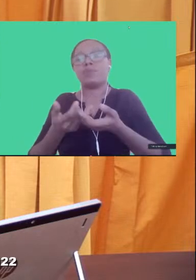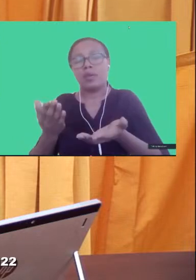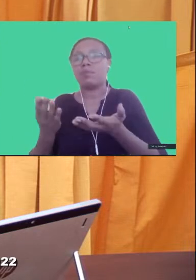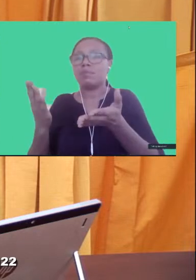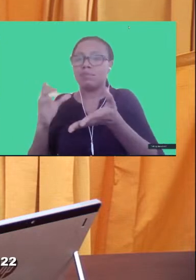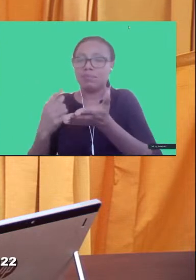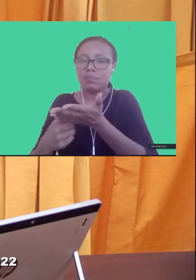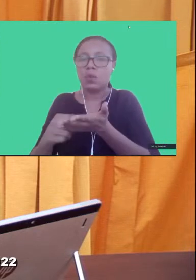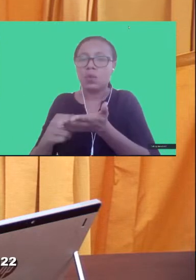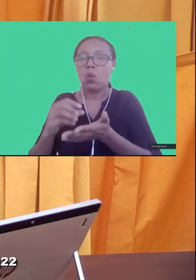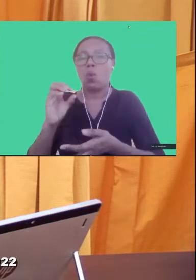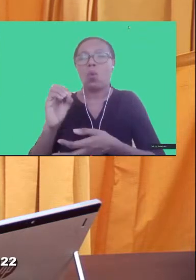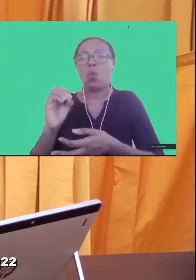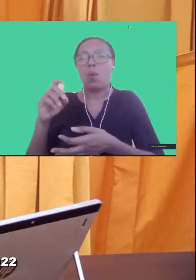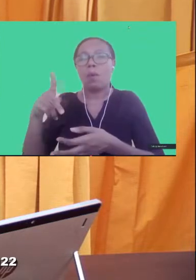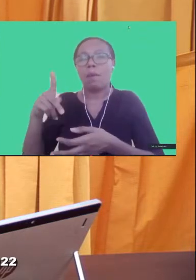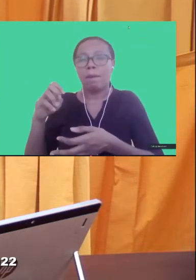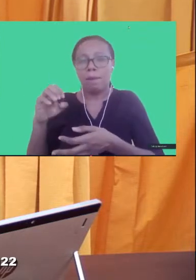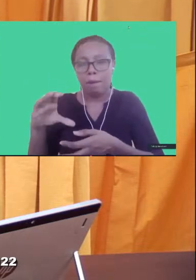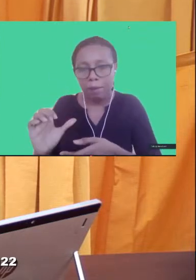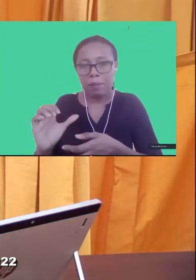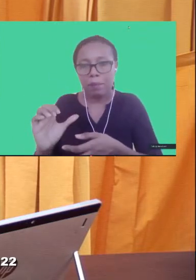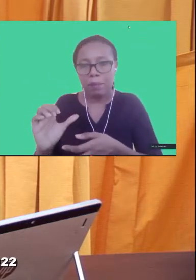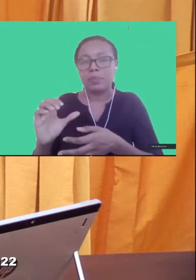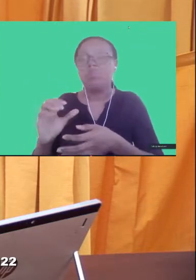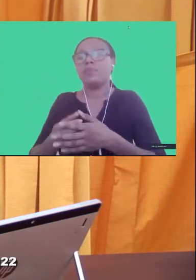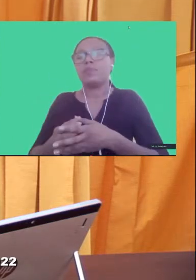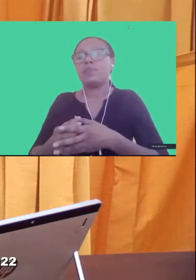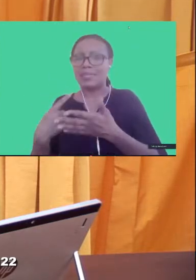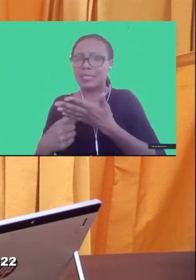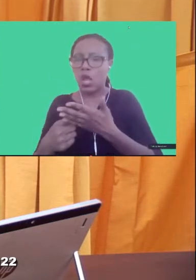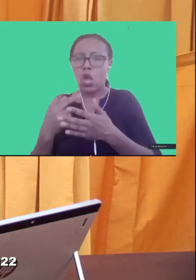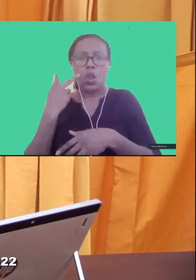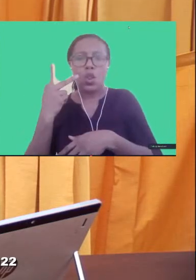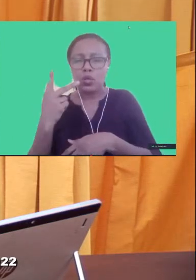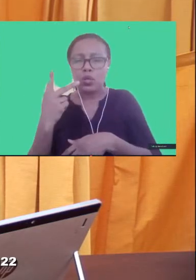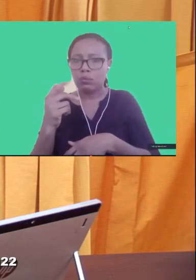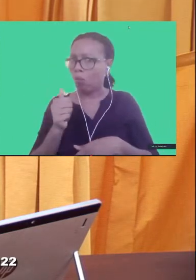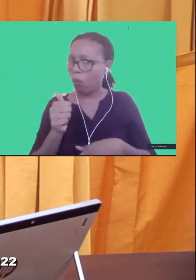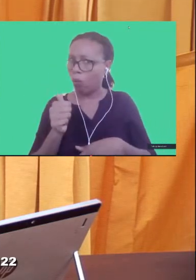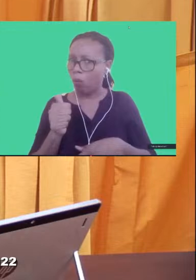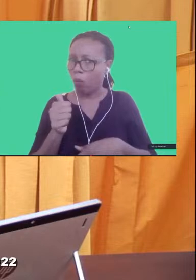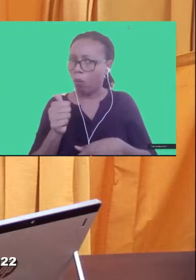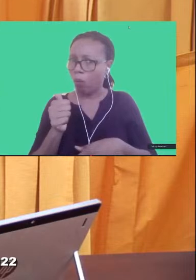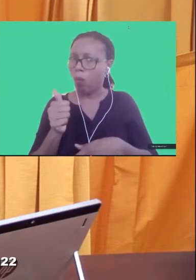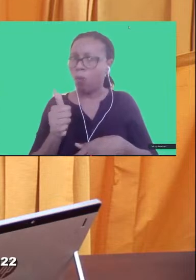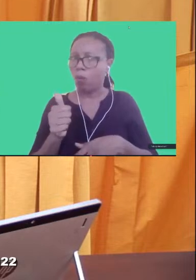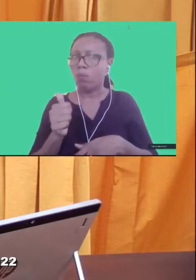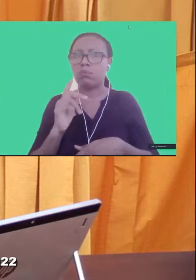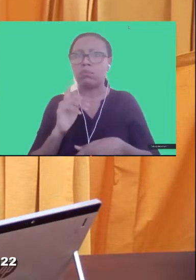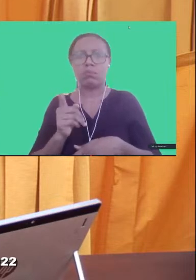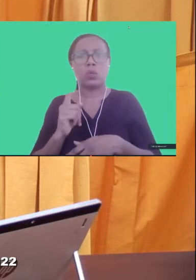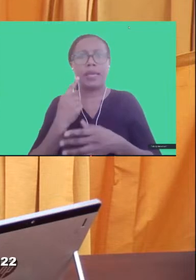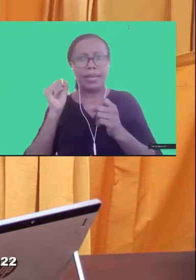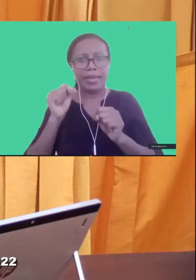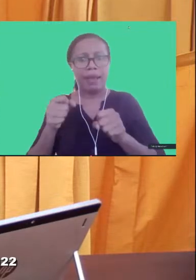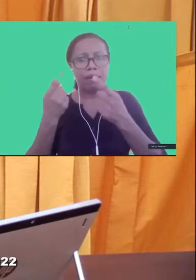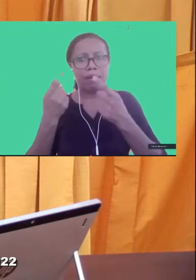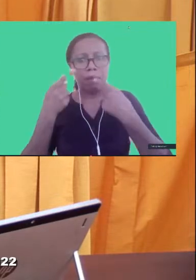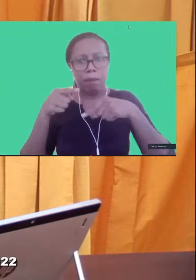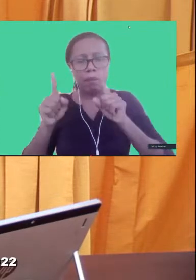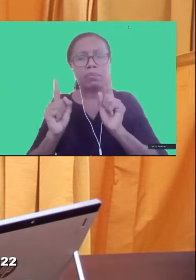very promising. And we believe, as we assimilate these different types of technologies, that